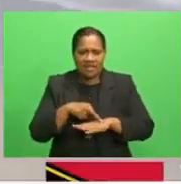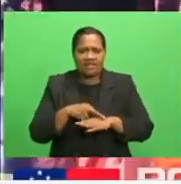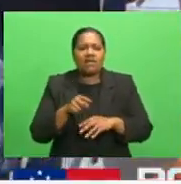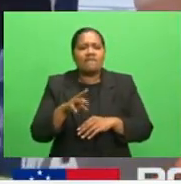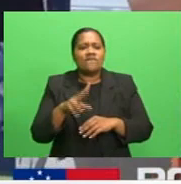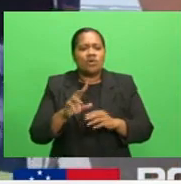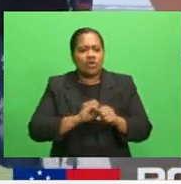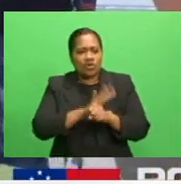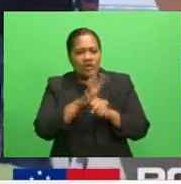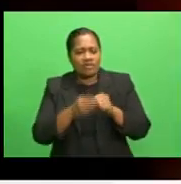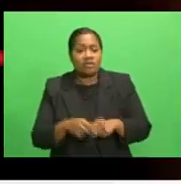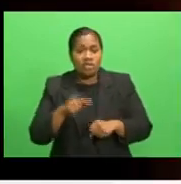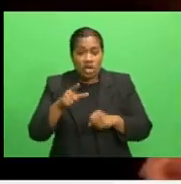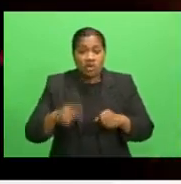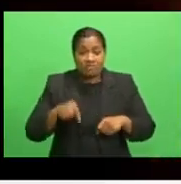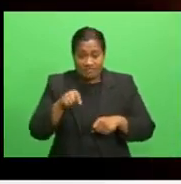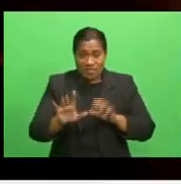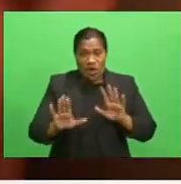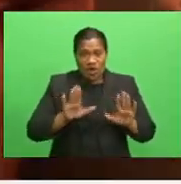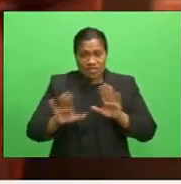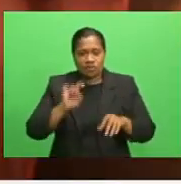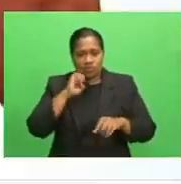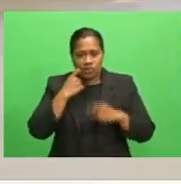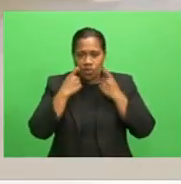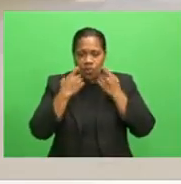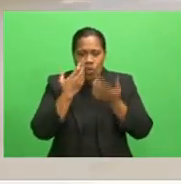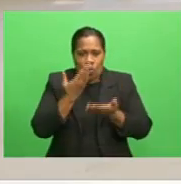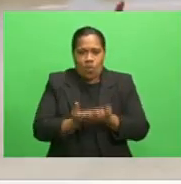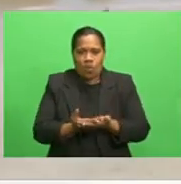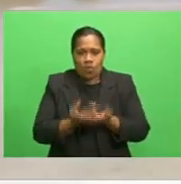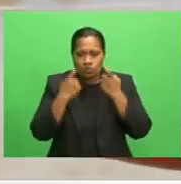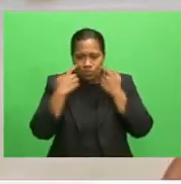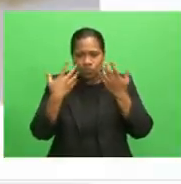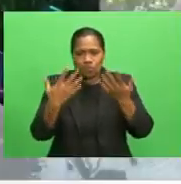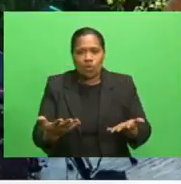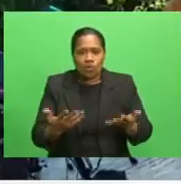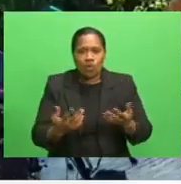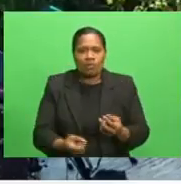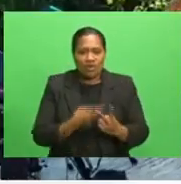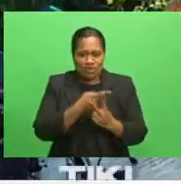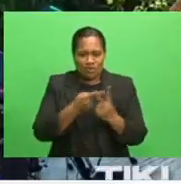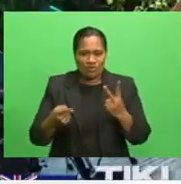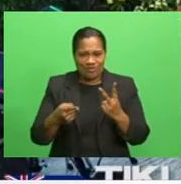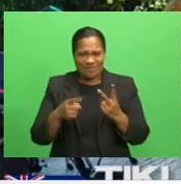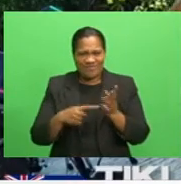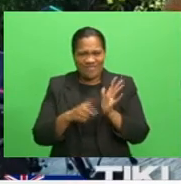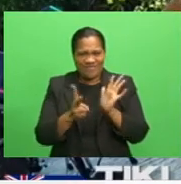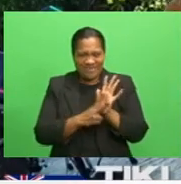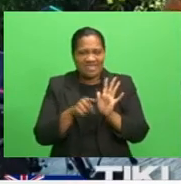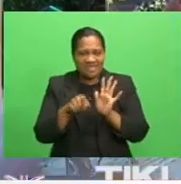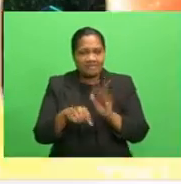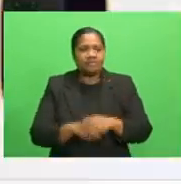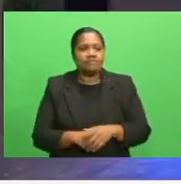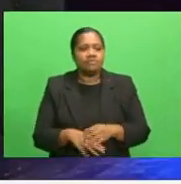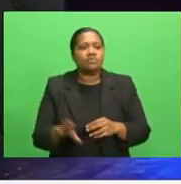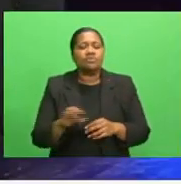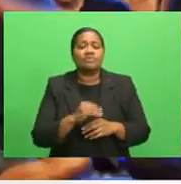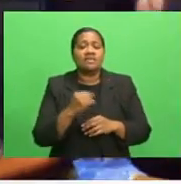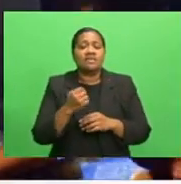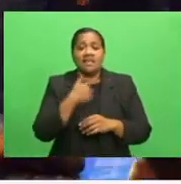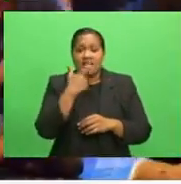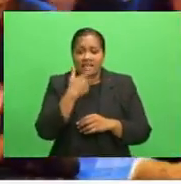live on the FBC2 TV channel and will be hosted by Auntie Tala from the Laughing Samoans and feature artists from Fiji and